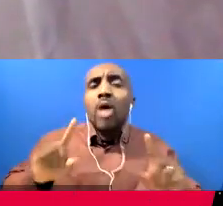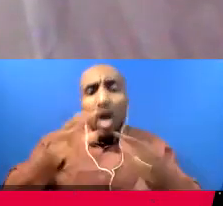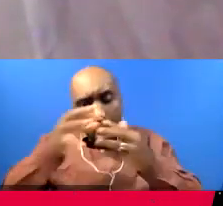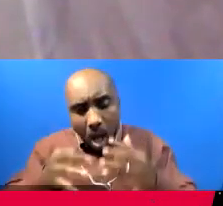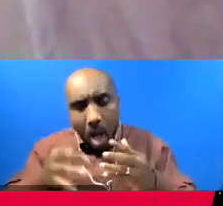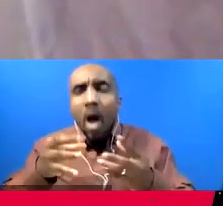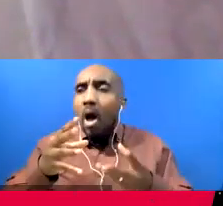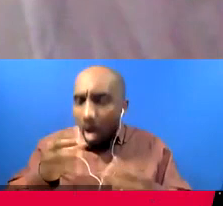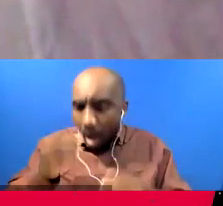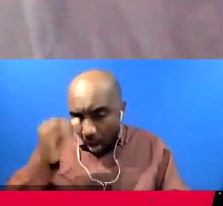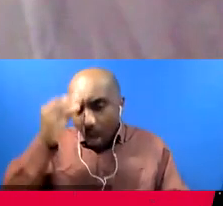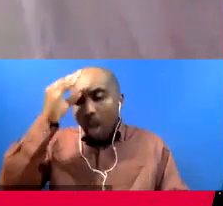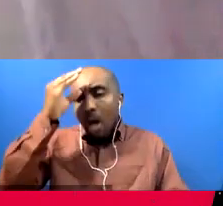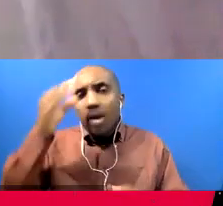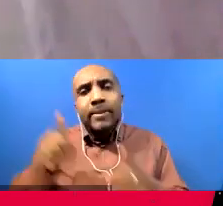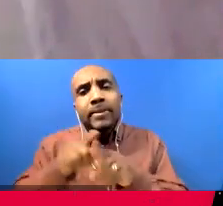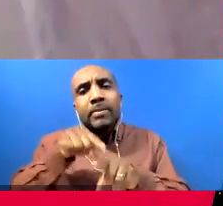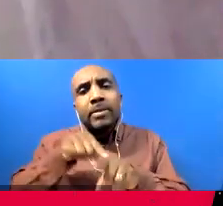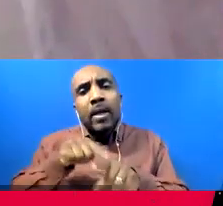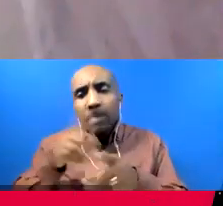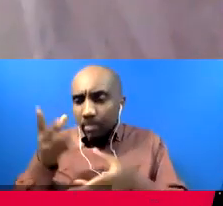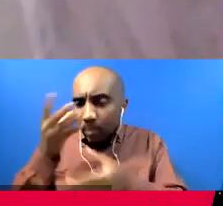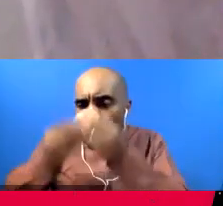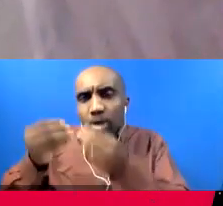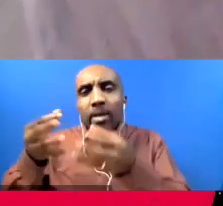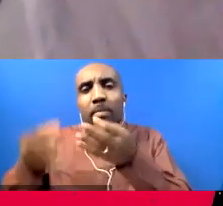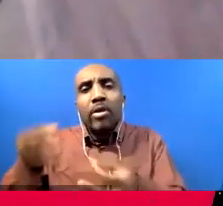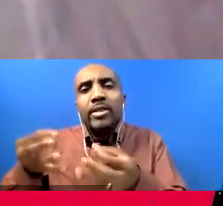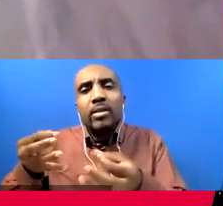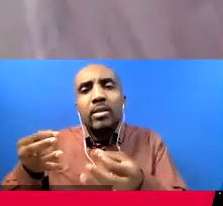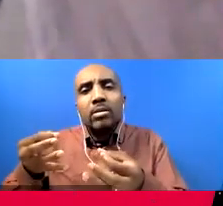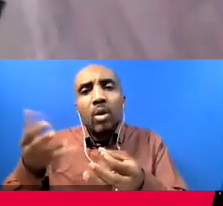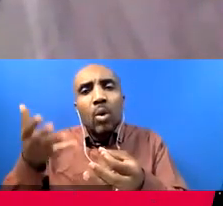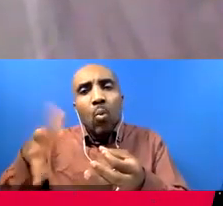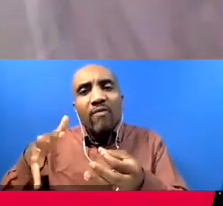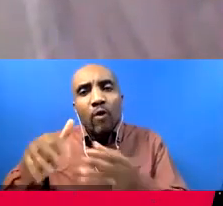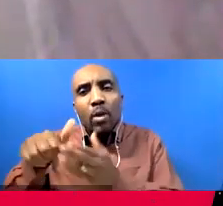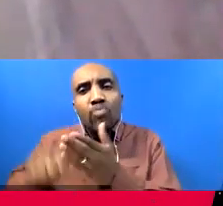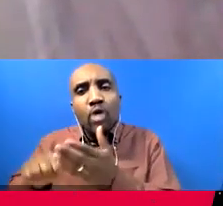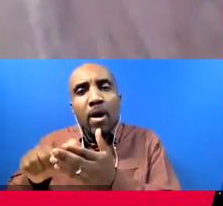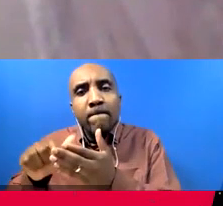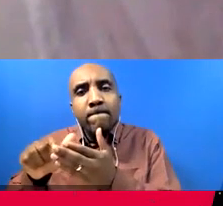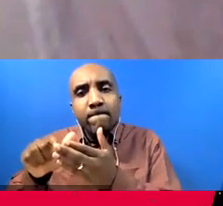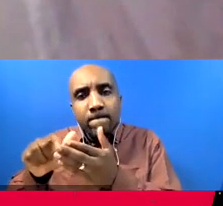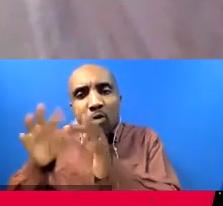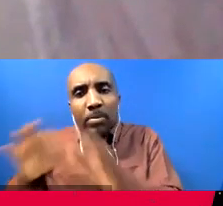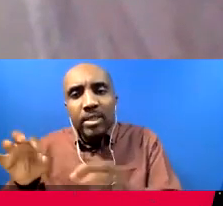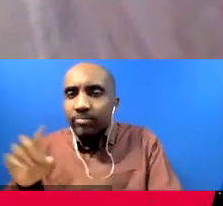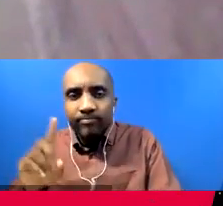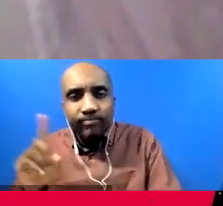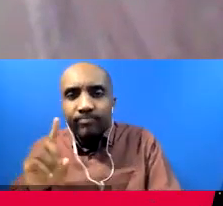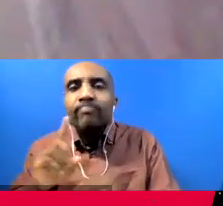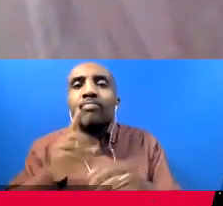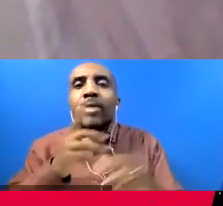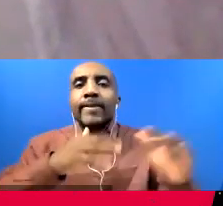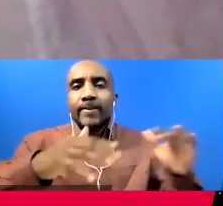But at the same time, most of my learning around politics did not come from this program. It came